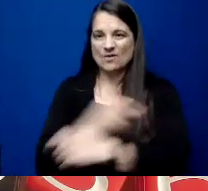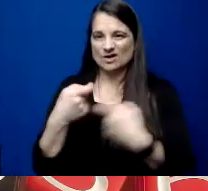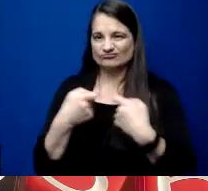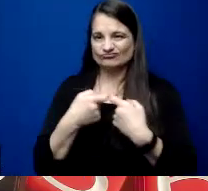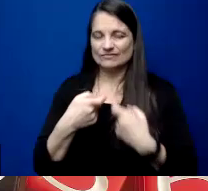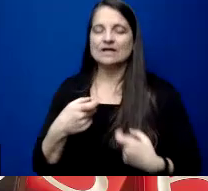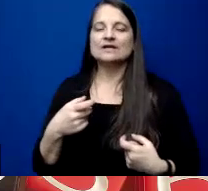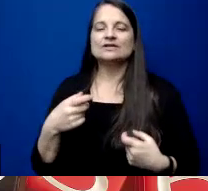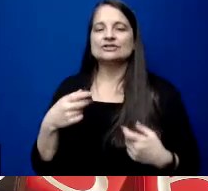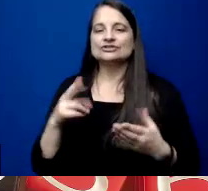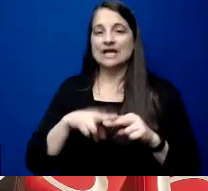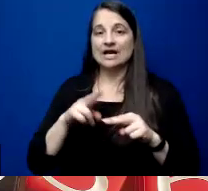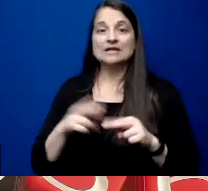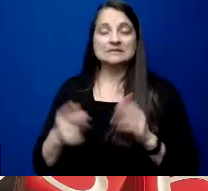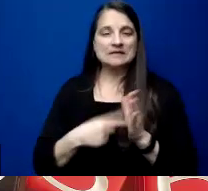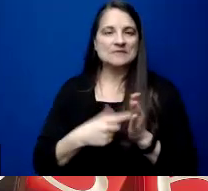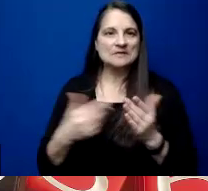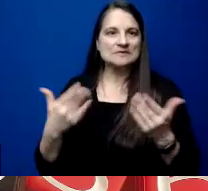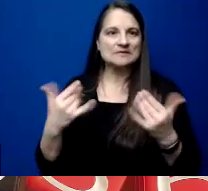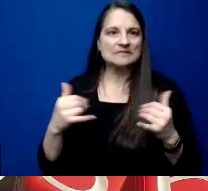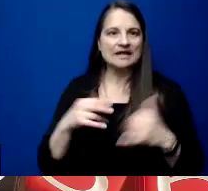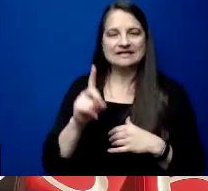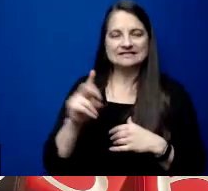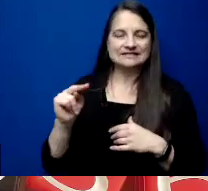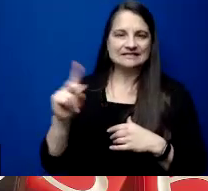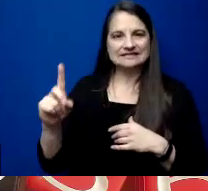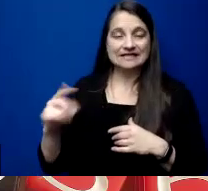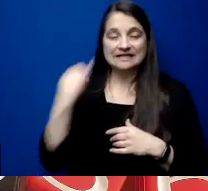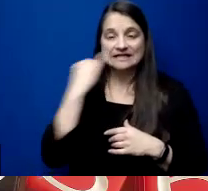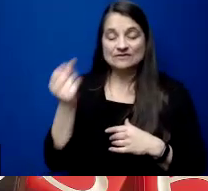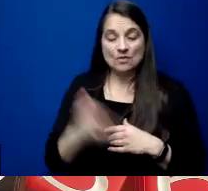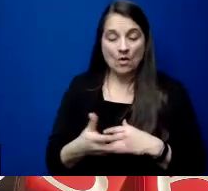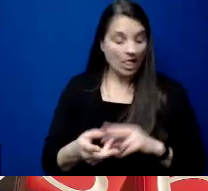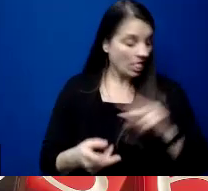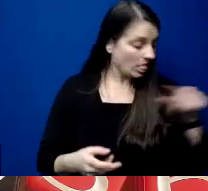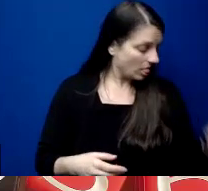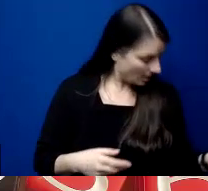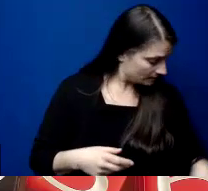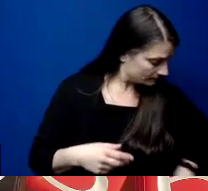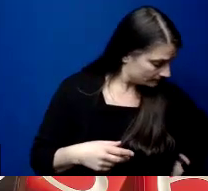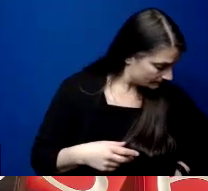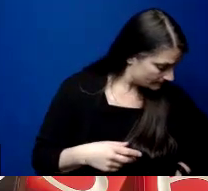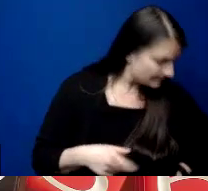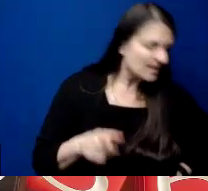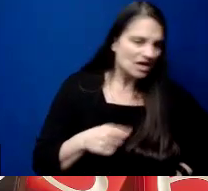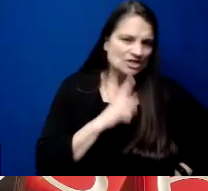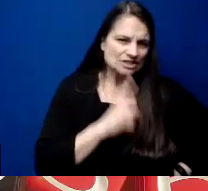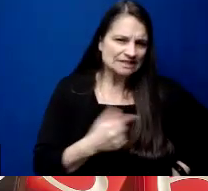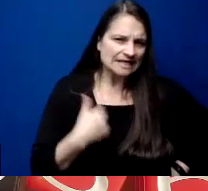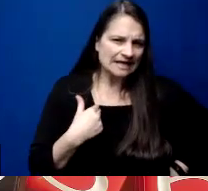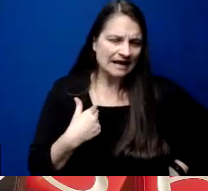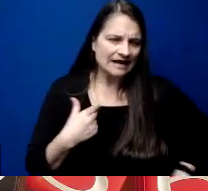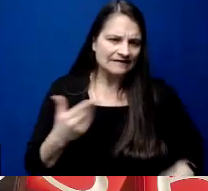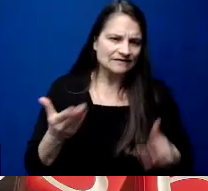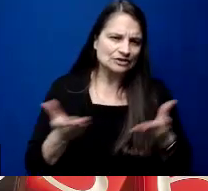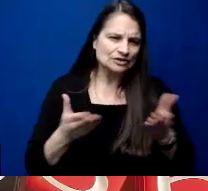would play D&D sometimes, and if she was to roll the dice and they go off the table, she did have a service dog at the time and he could grab them,